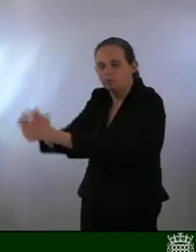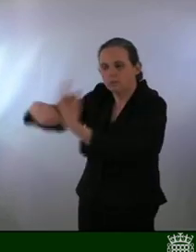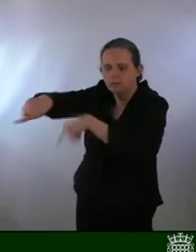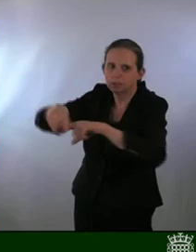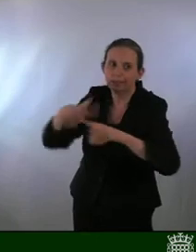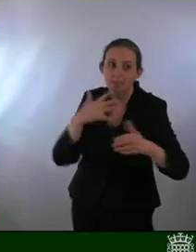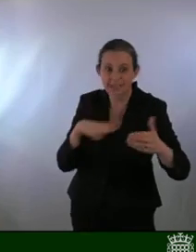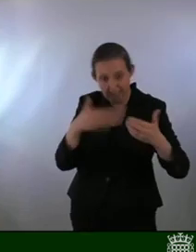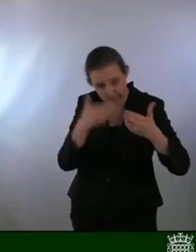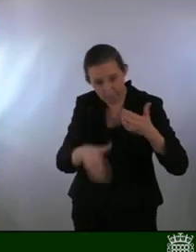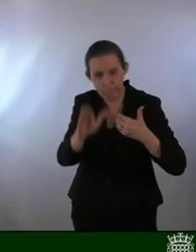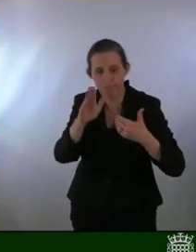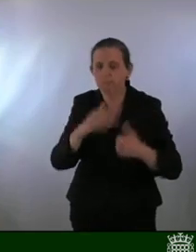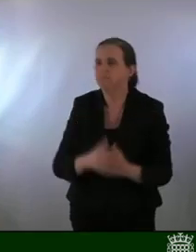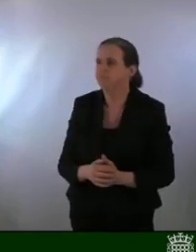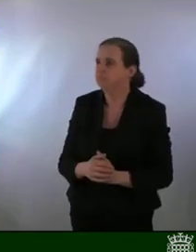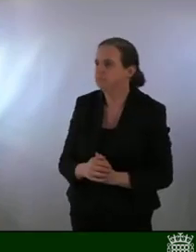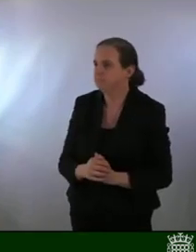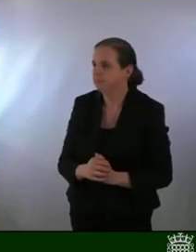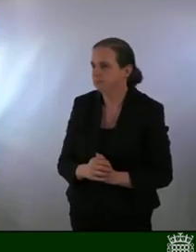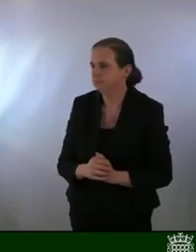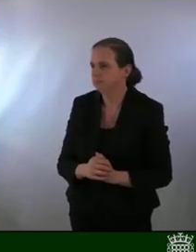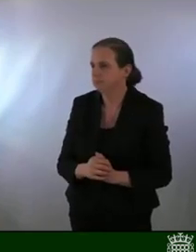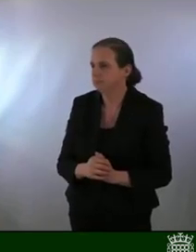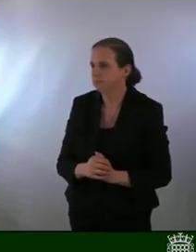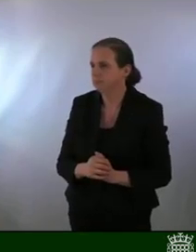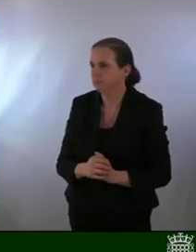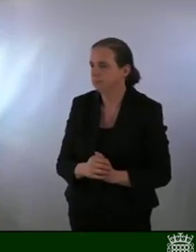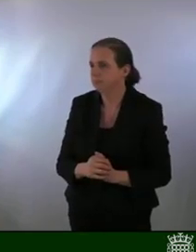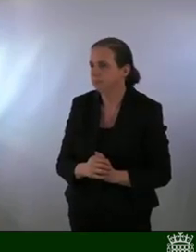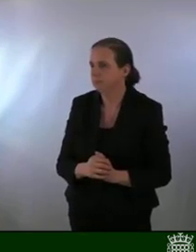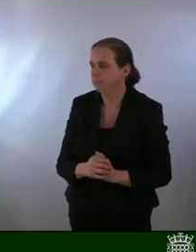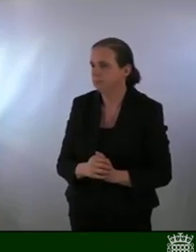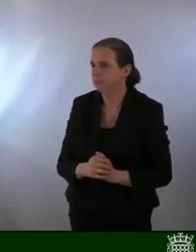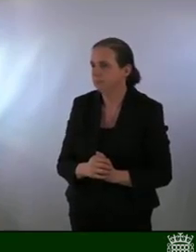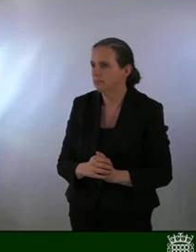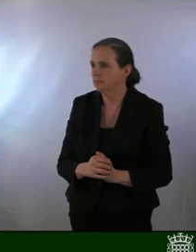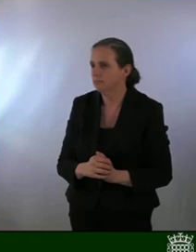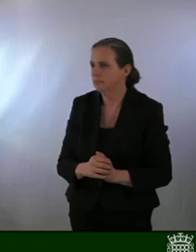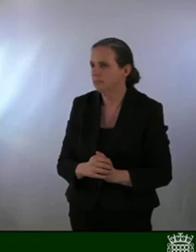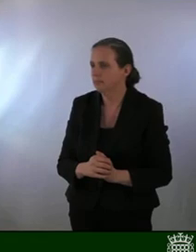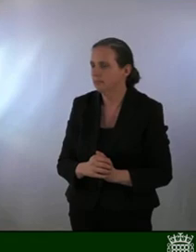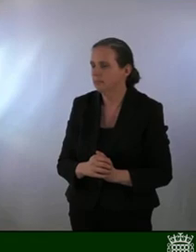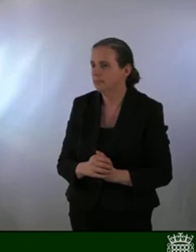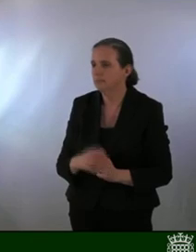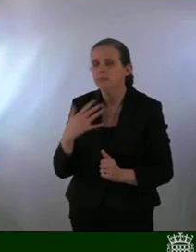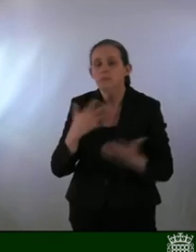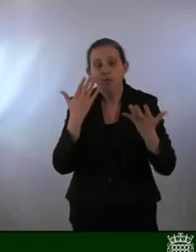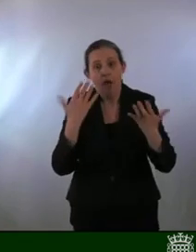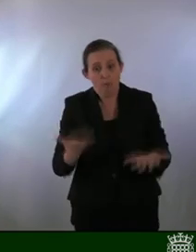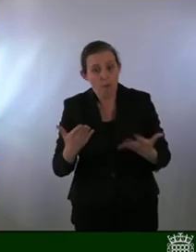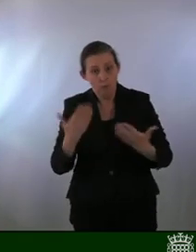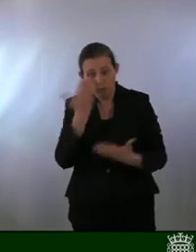going to need in the weeks and months to come. Kate Green. Schools are closed, and I appreciate appreciate that's not the government's position currently. Head teachers in